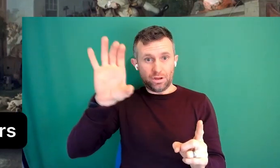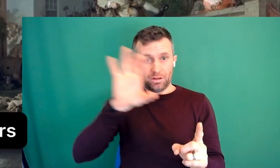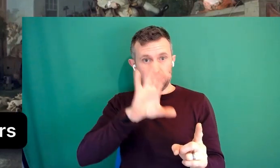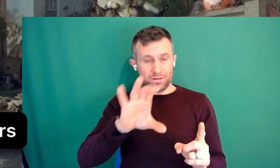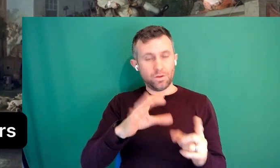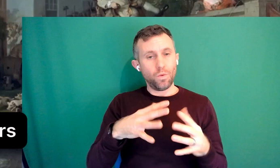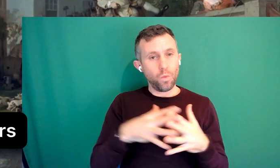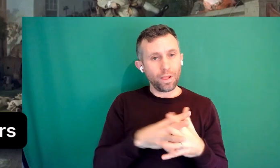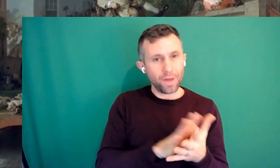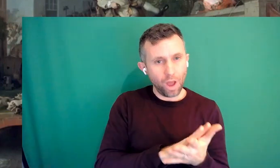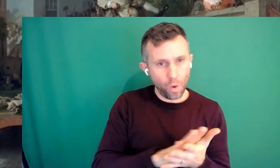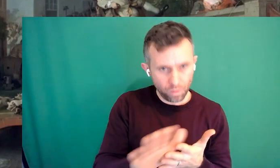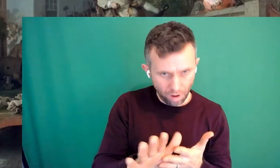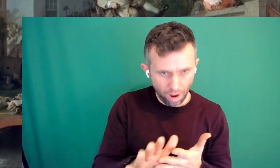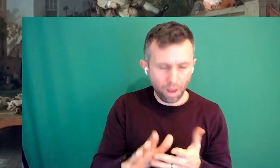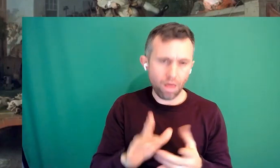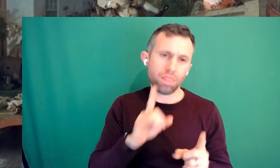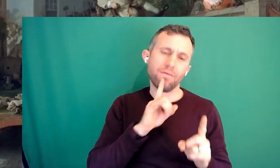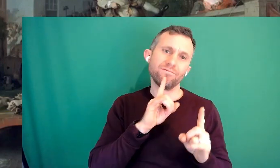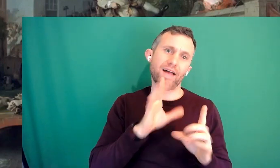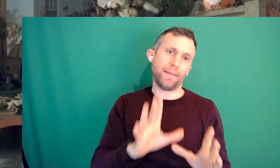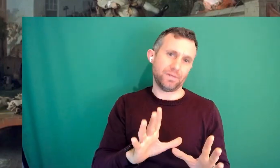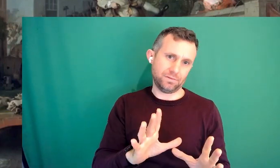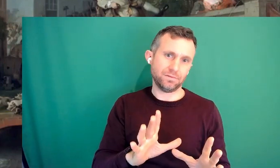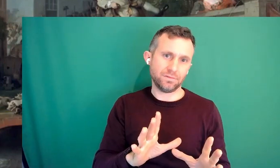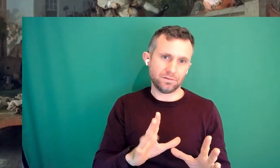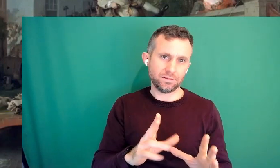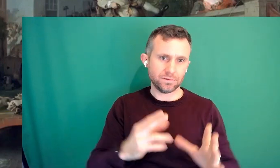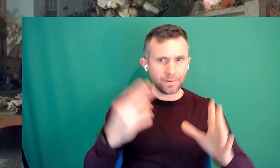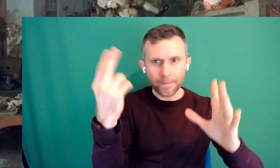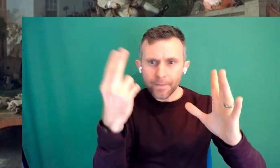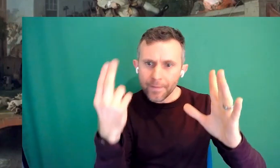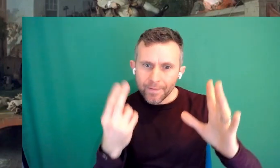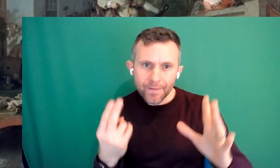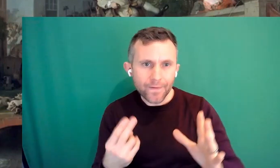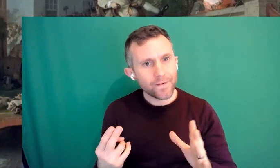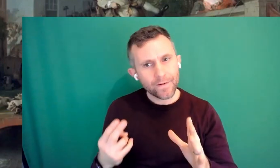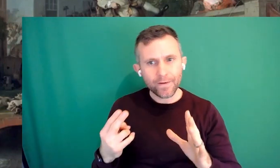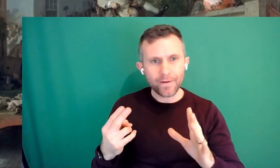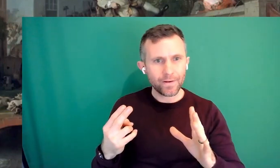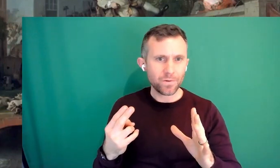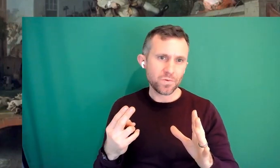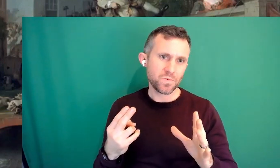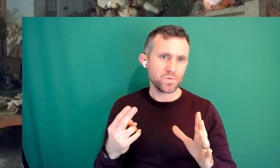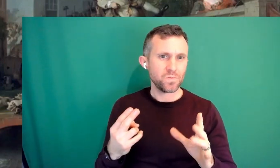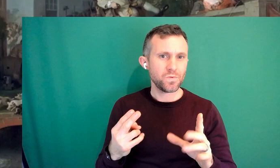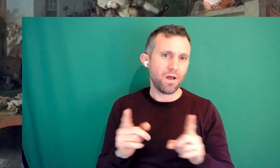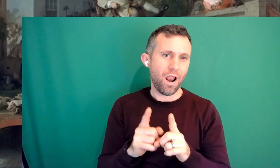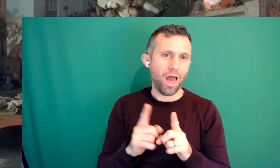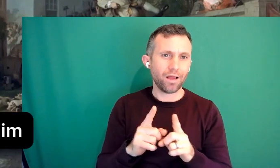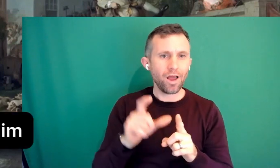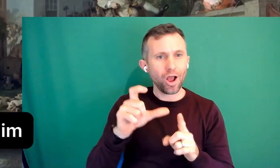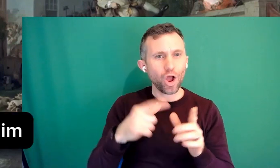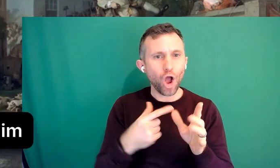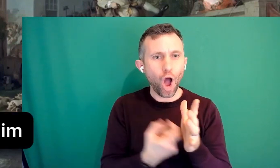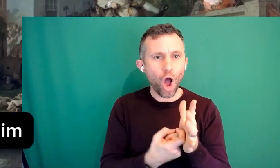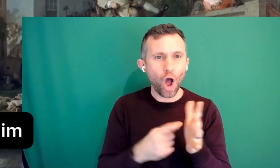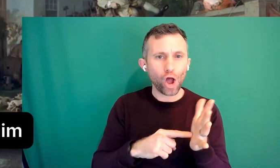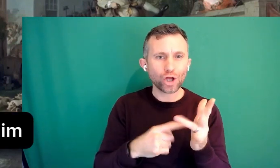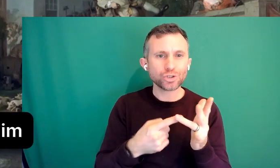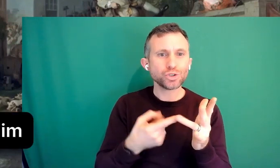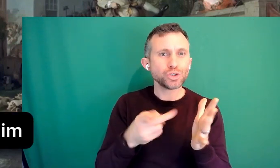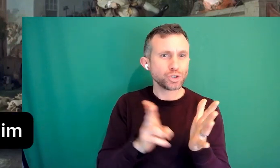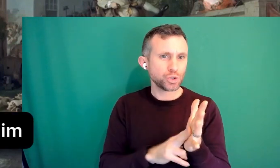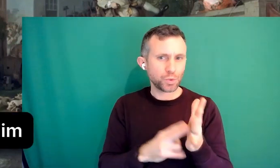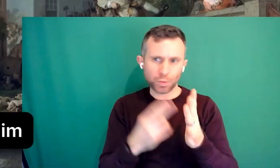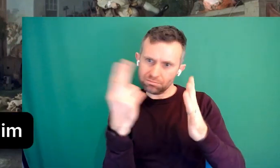hosted for the voters, and the mayor has had such a good time that he is overdosed on oysters and is having to be bled by